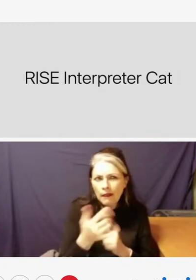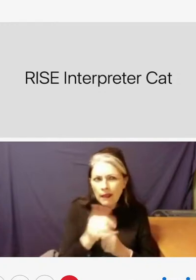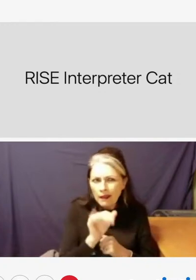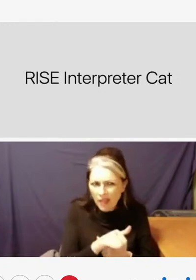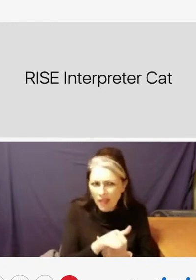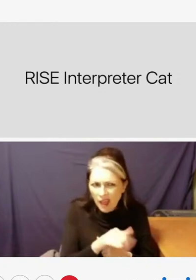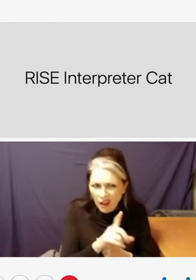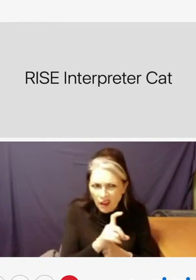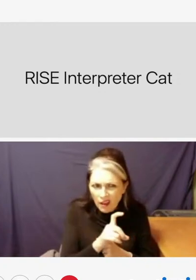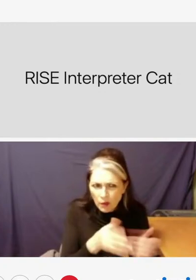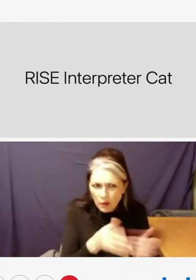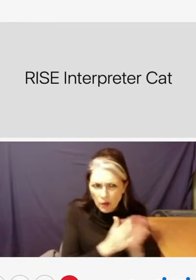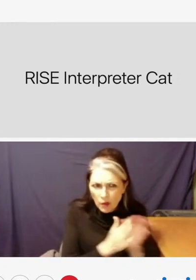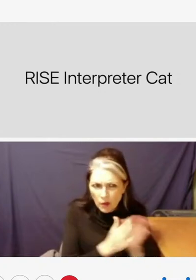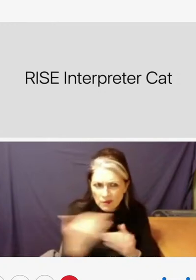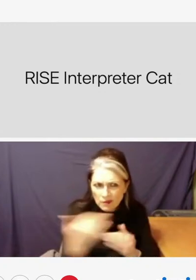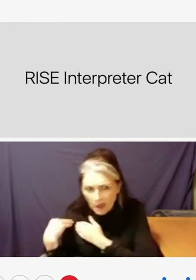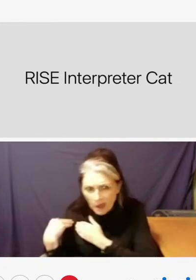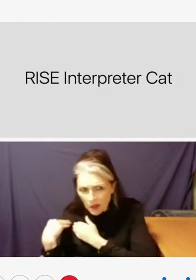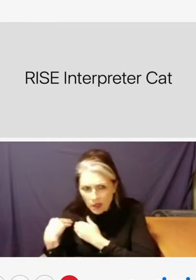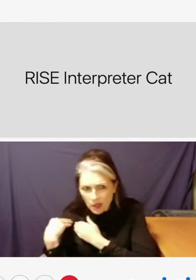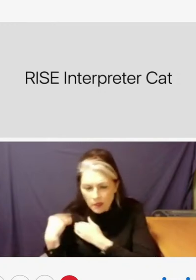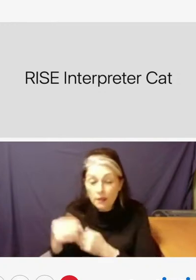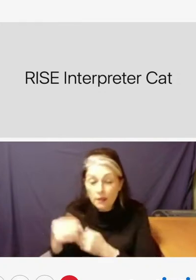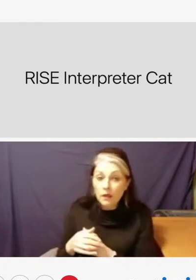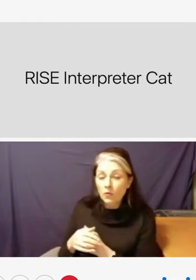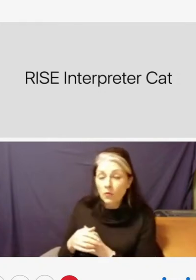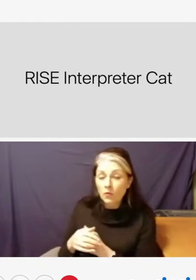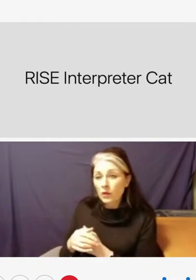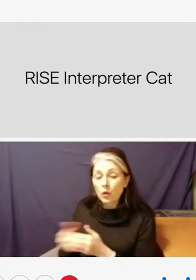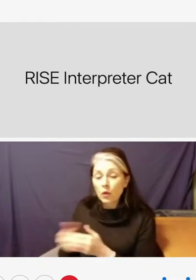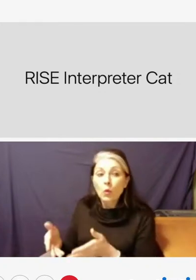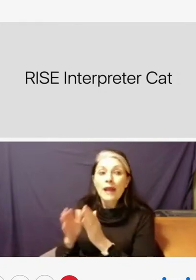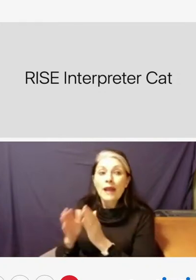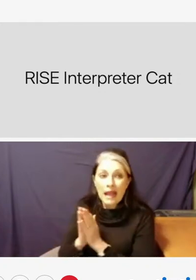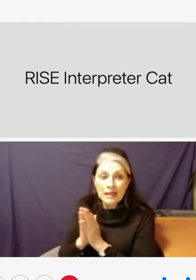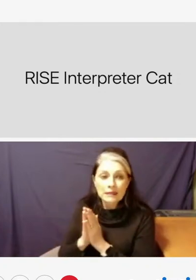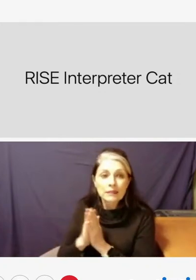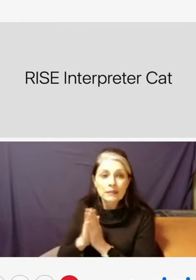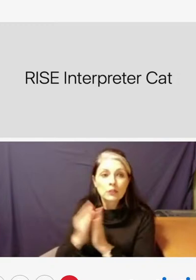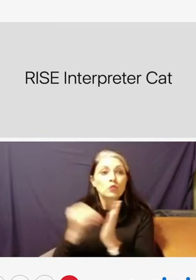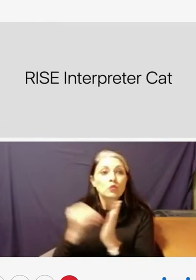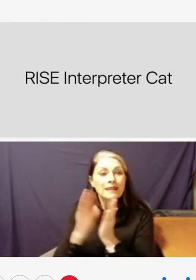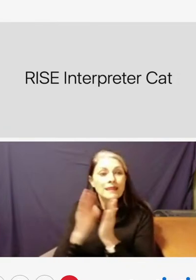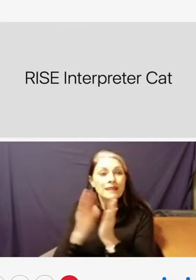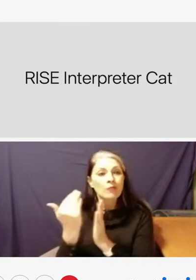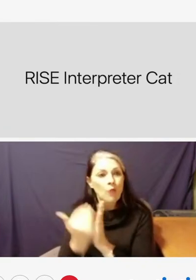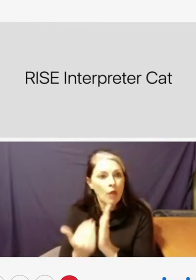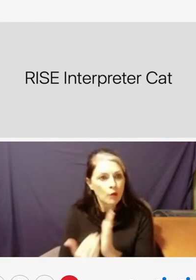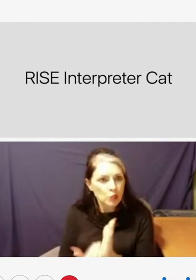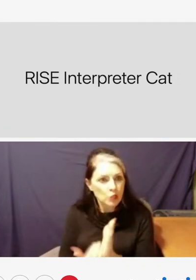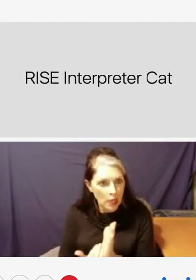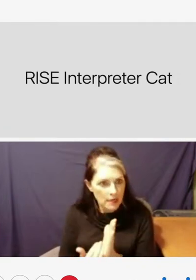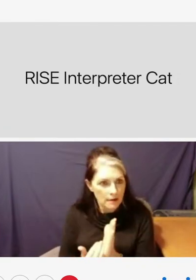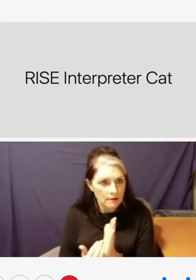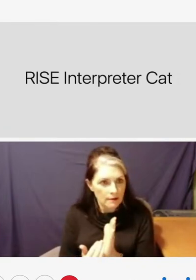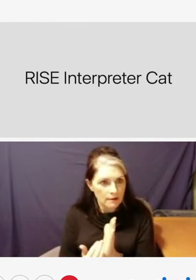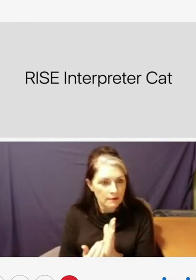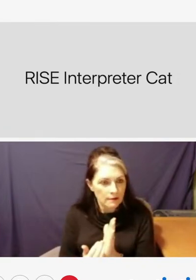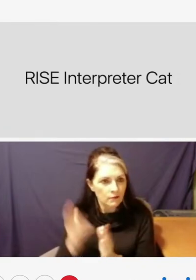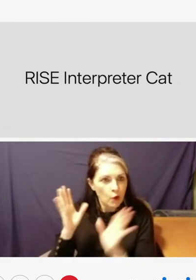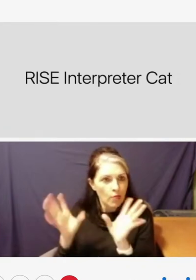those I I we're asking them to put it on their agenda so that would uh meet that um